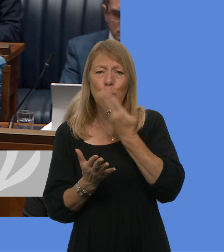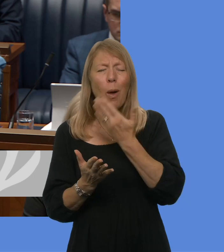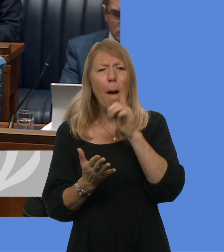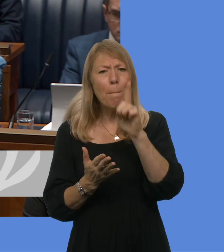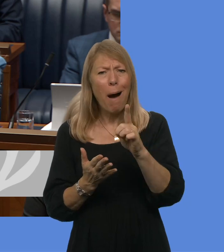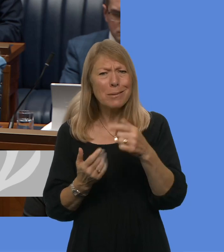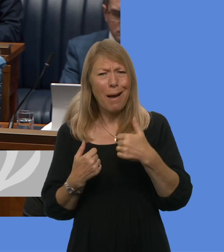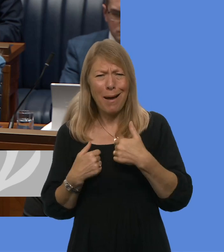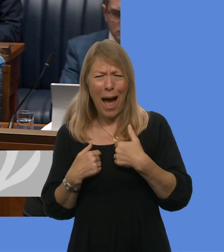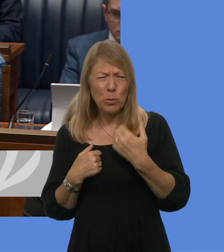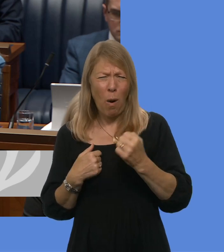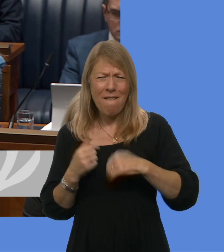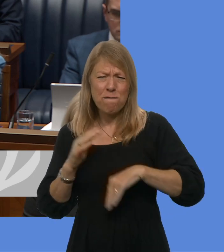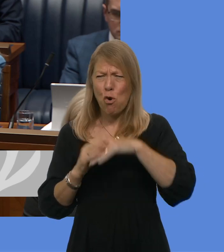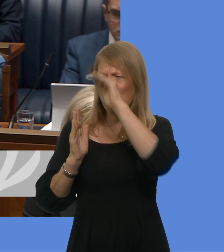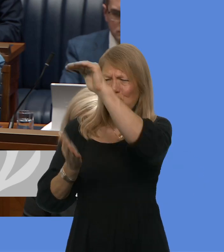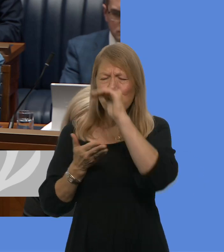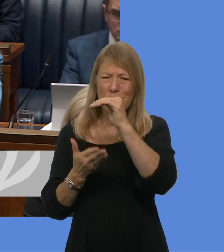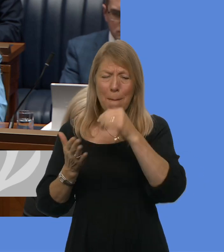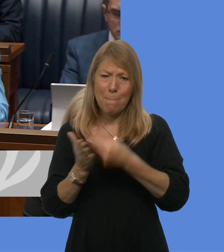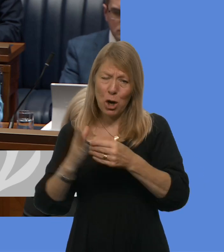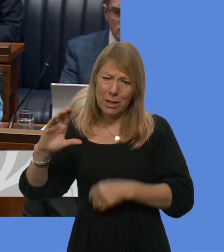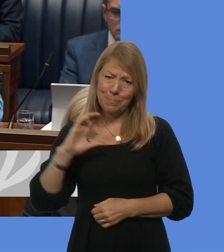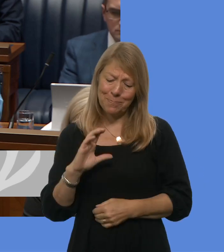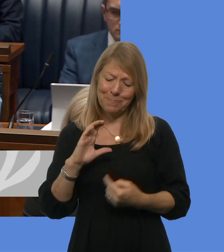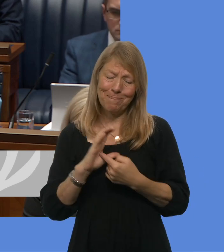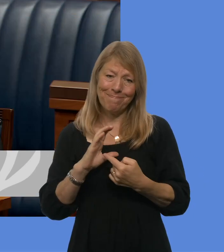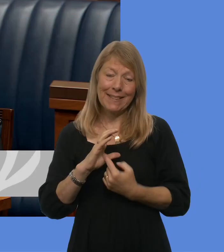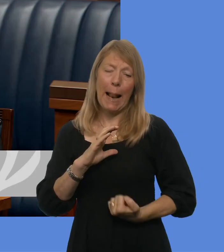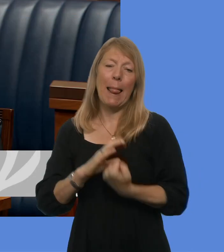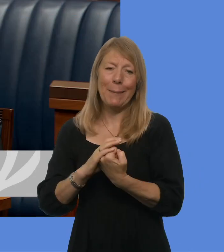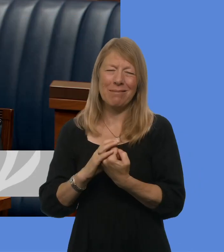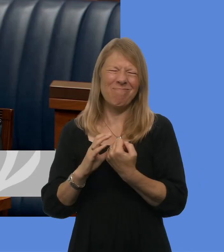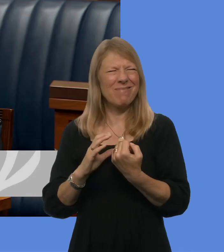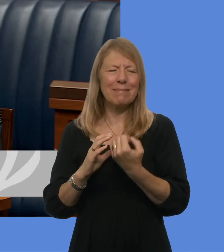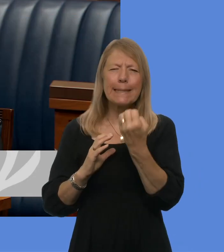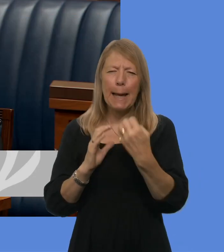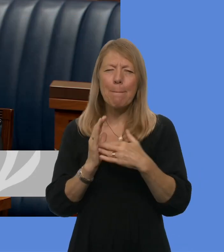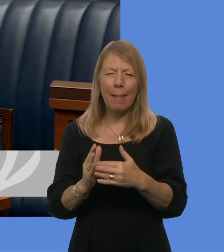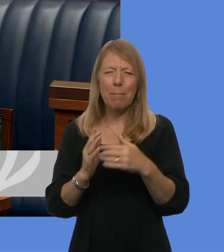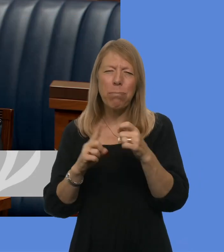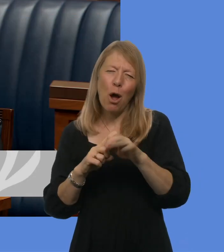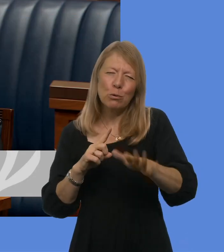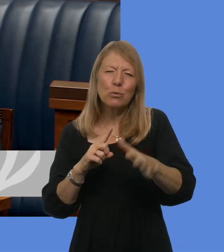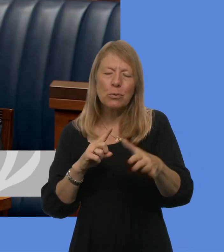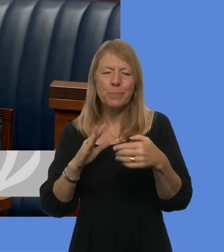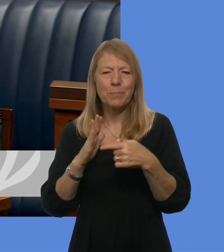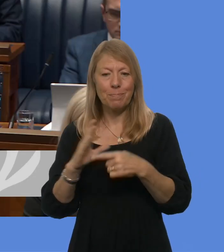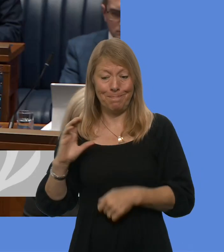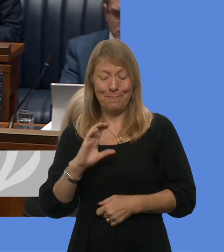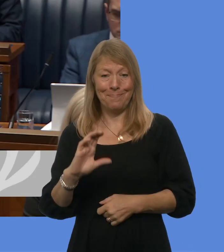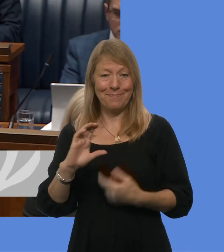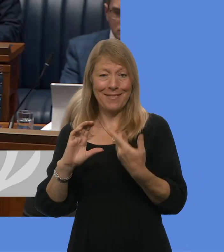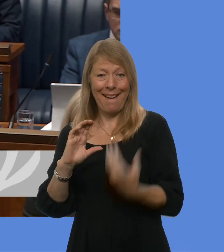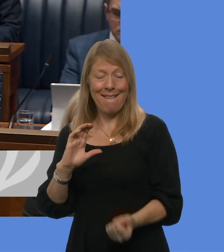to the curriculum-led capital programme, it's in the region of around £10 million. There are other capital works